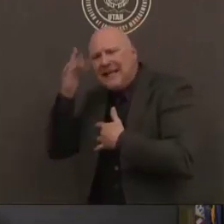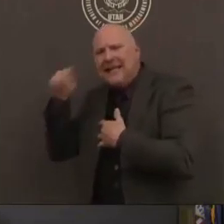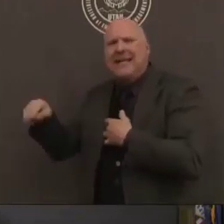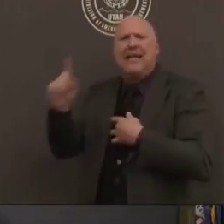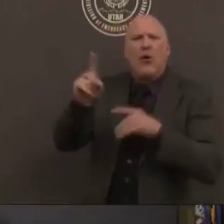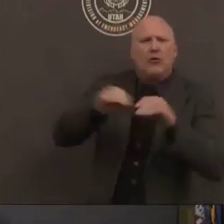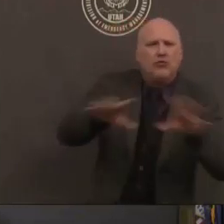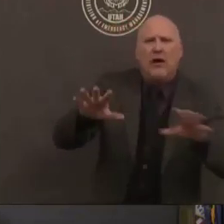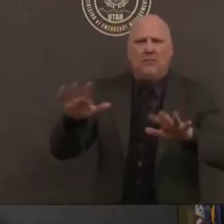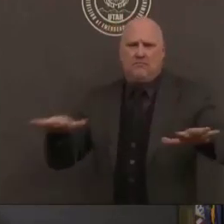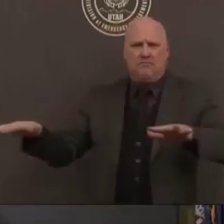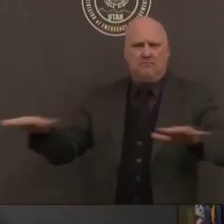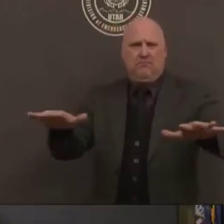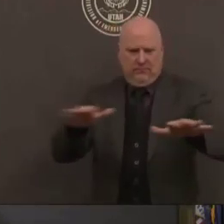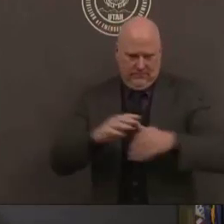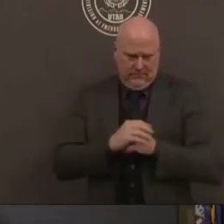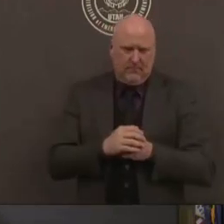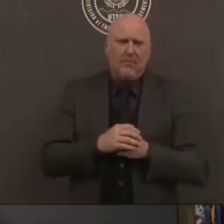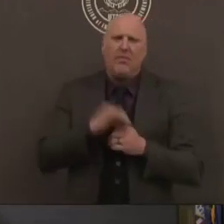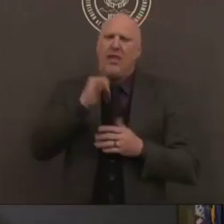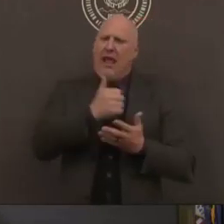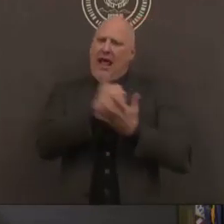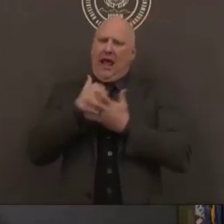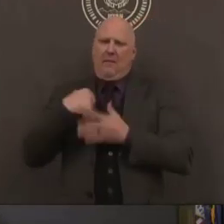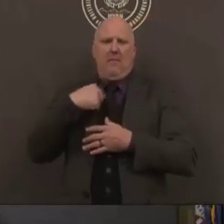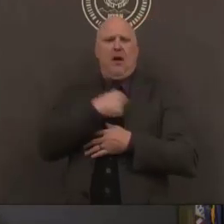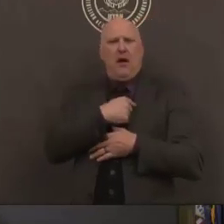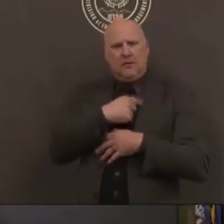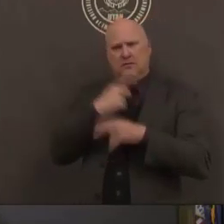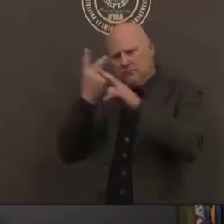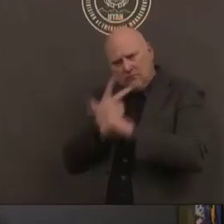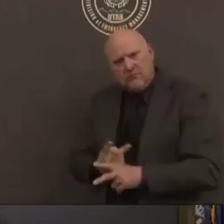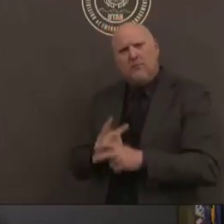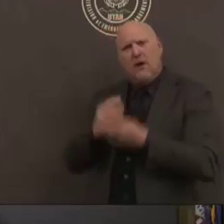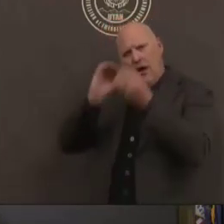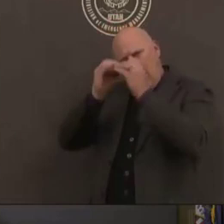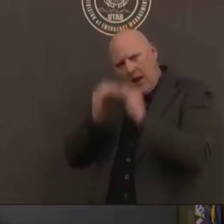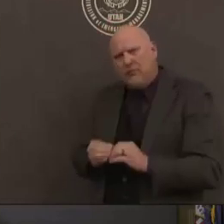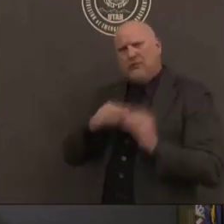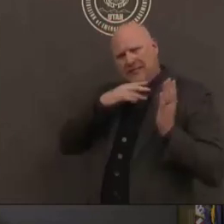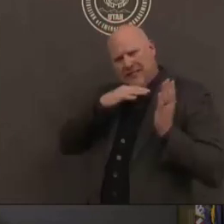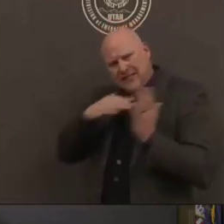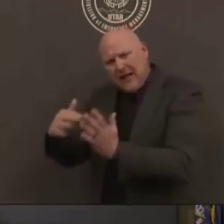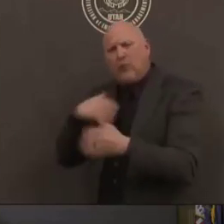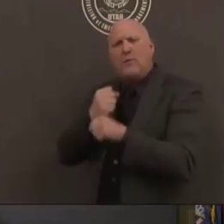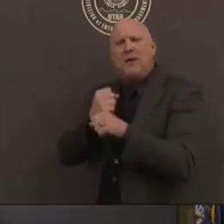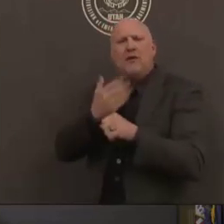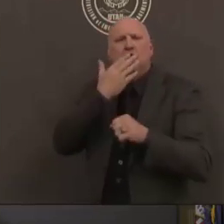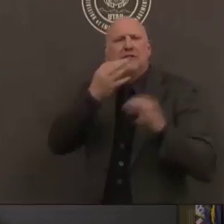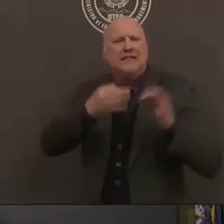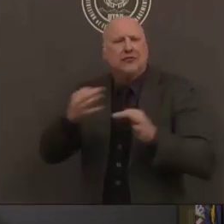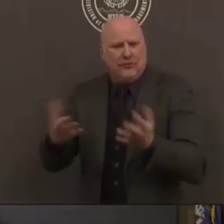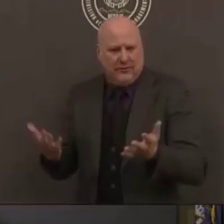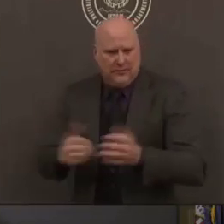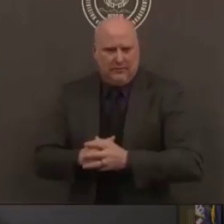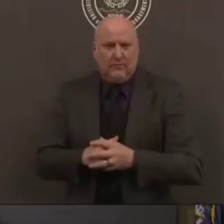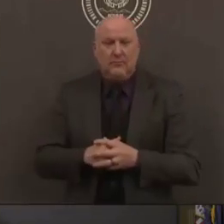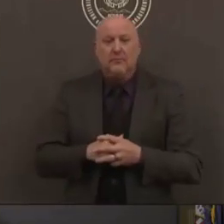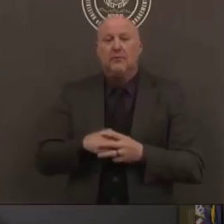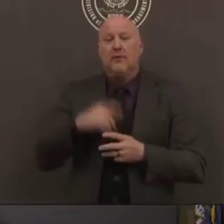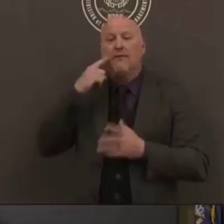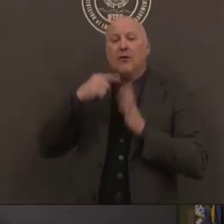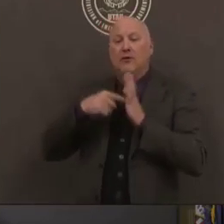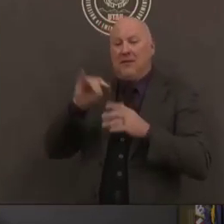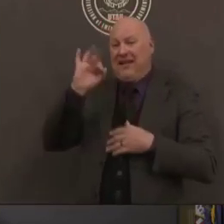have been tested in the state, or if we see an increasing number of cases due to the increase in cases, where can we apply public